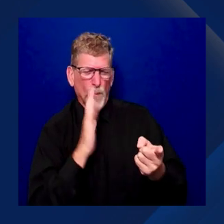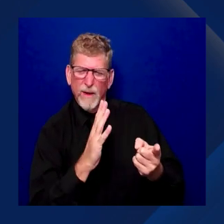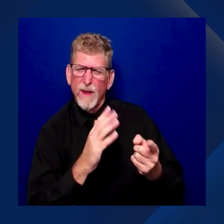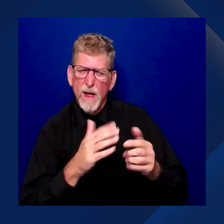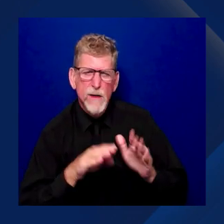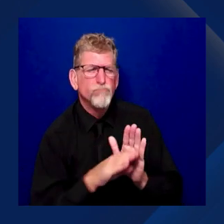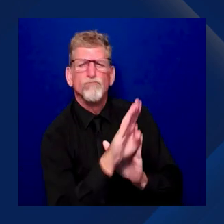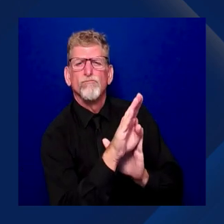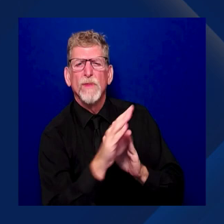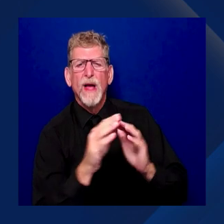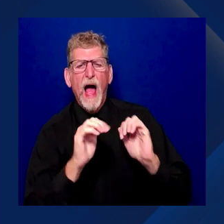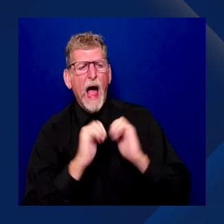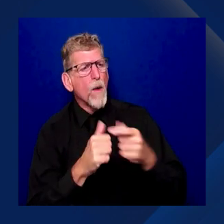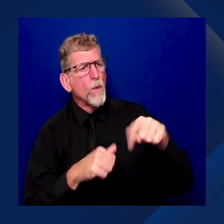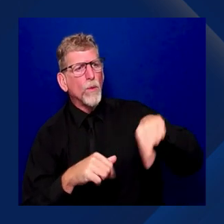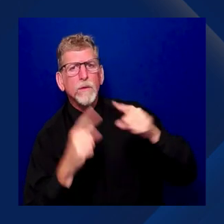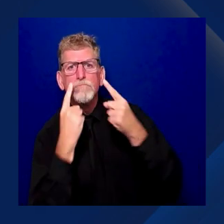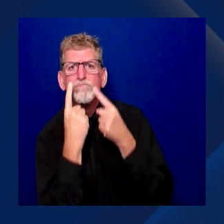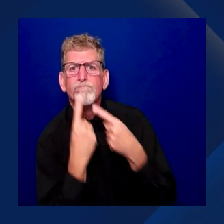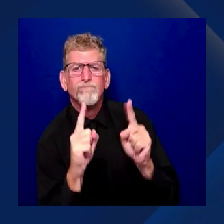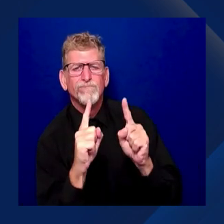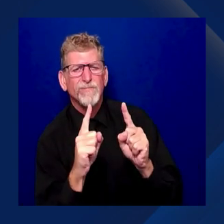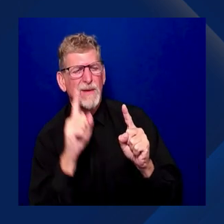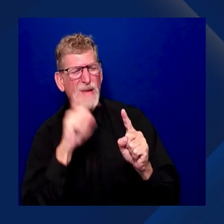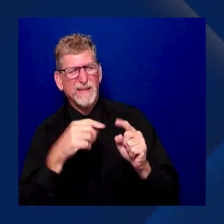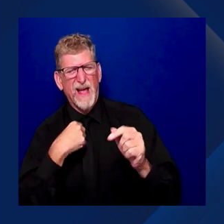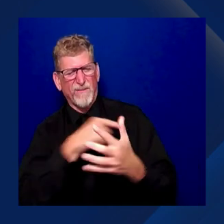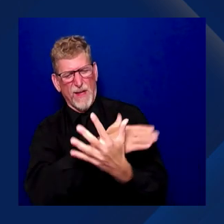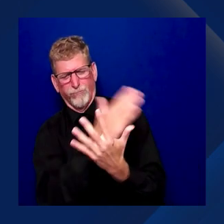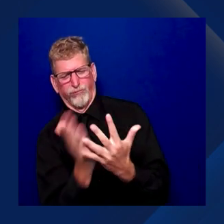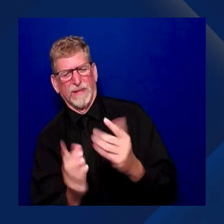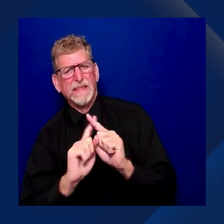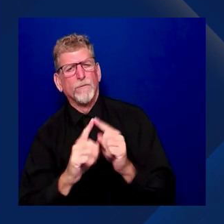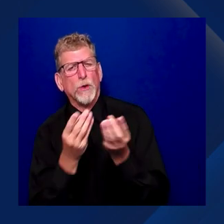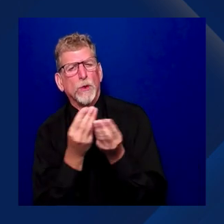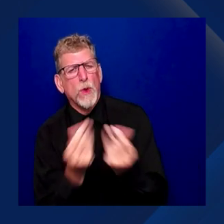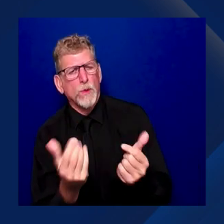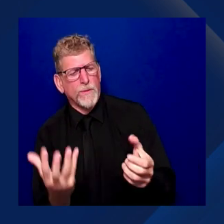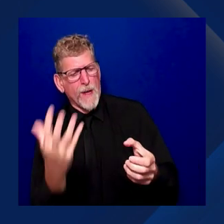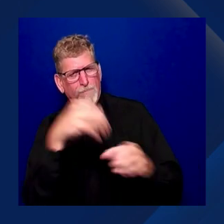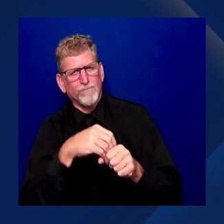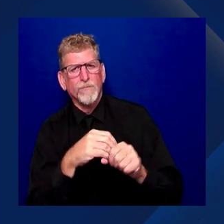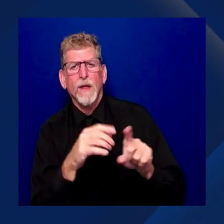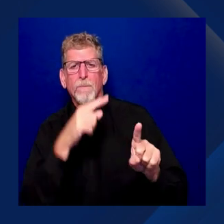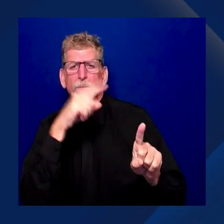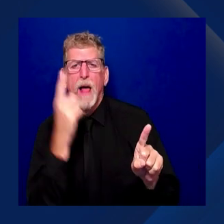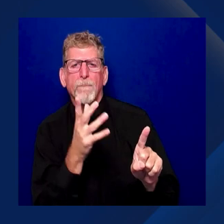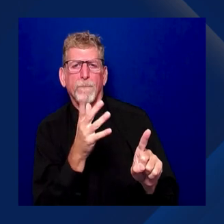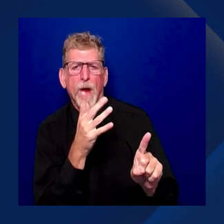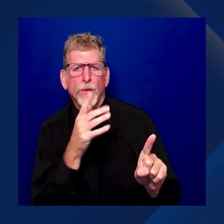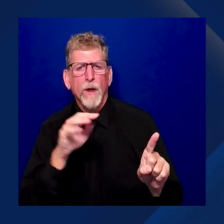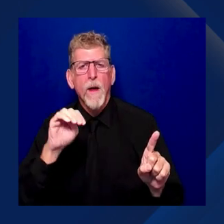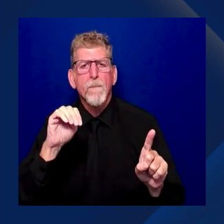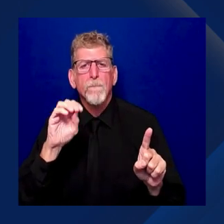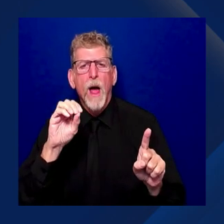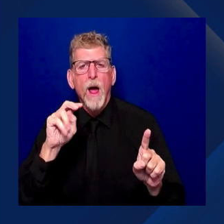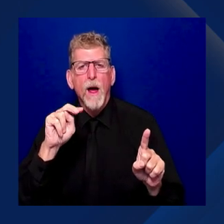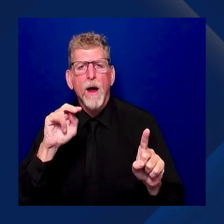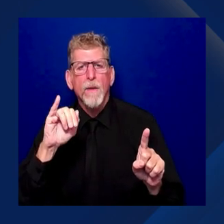Health Omnibus and the Build Back Better Act. We also need to root out systemic racism in